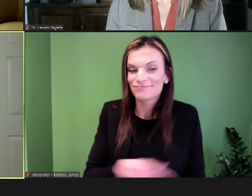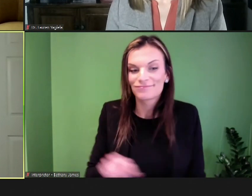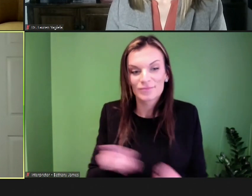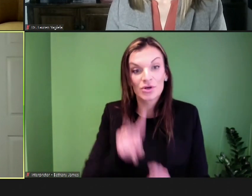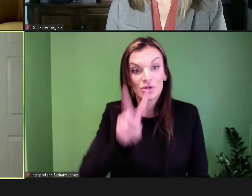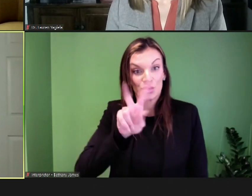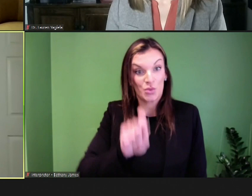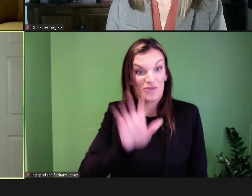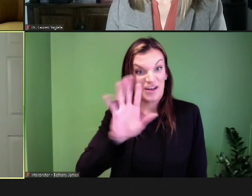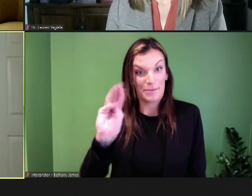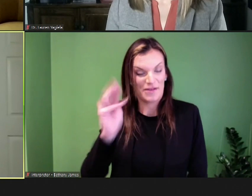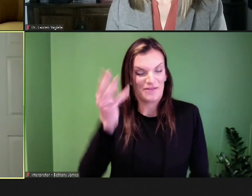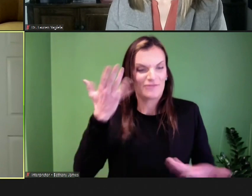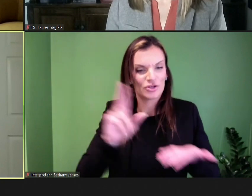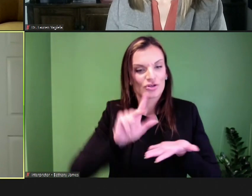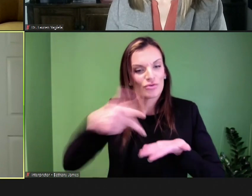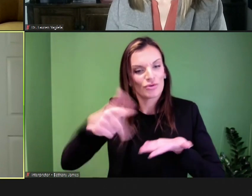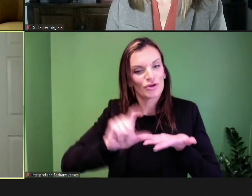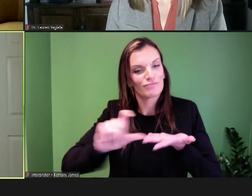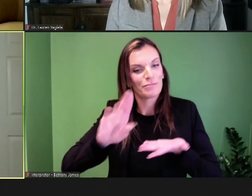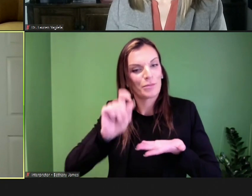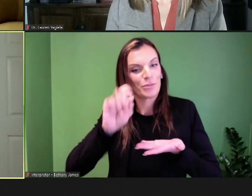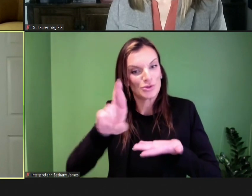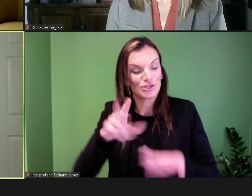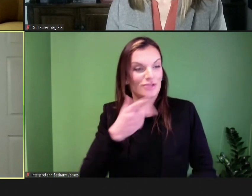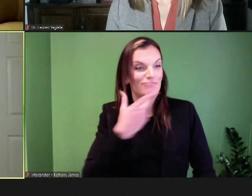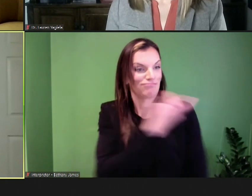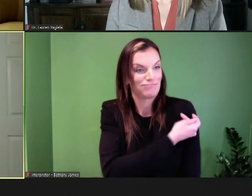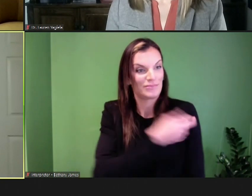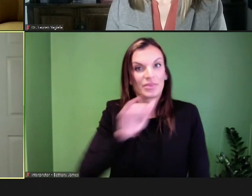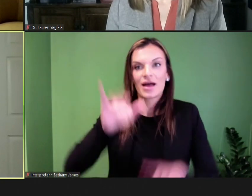have been administered. This is a huge accomplishment,